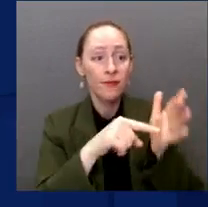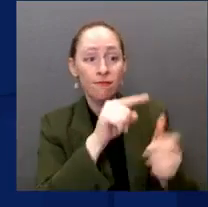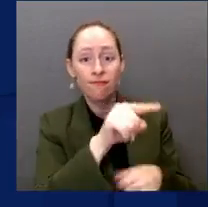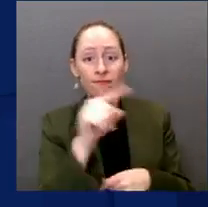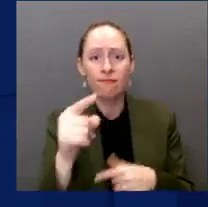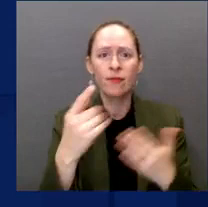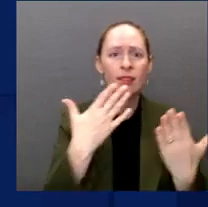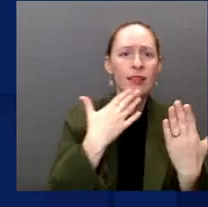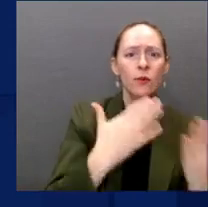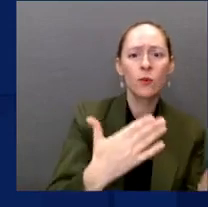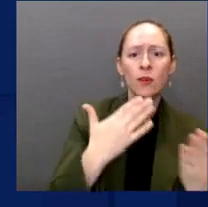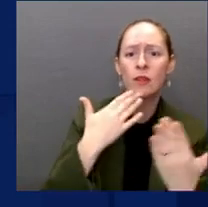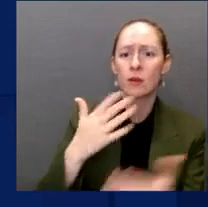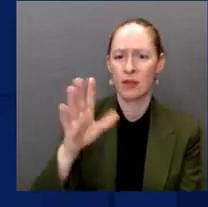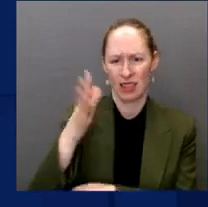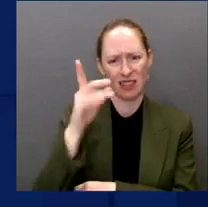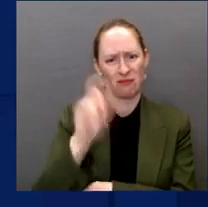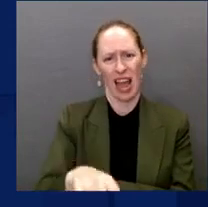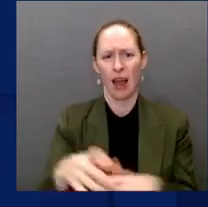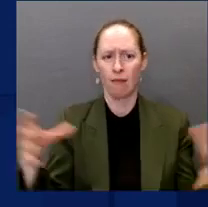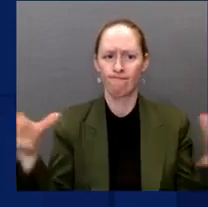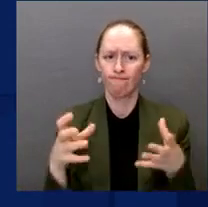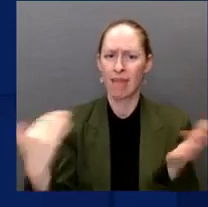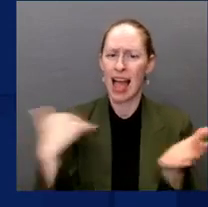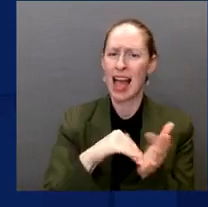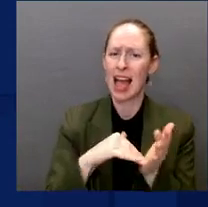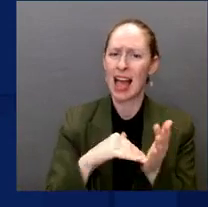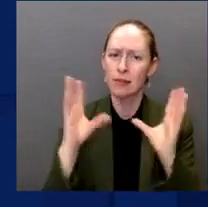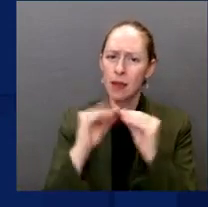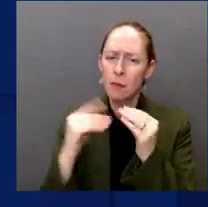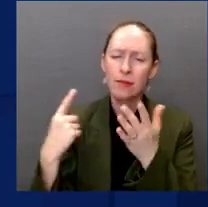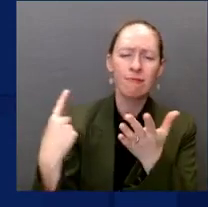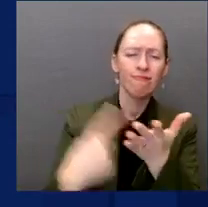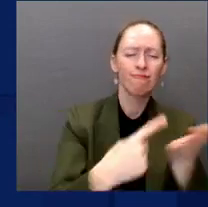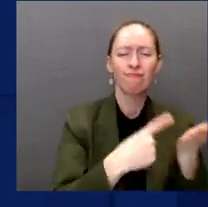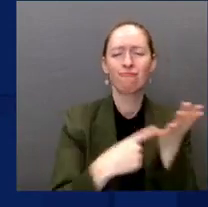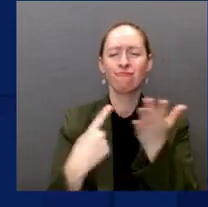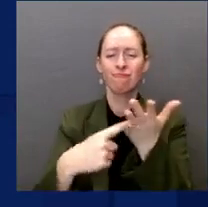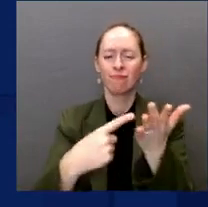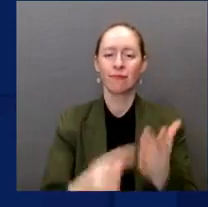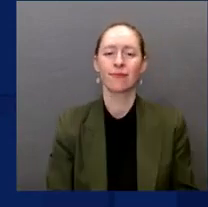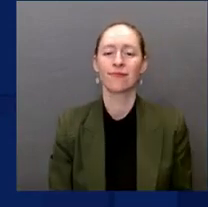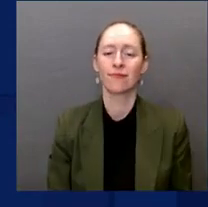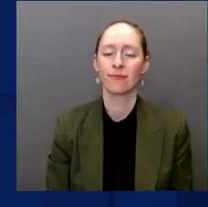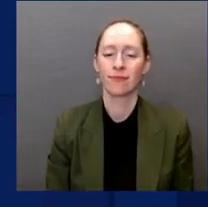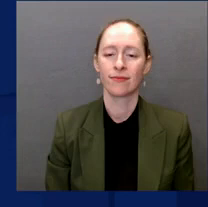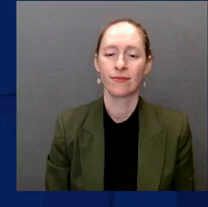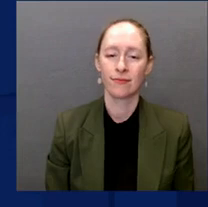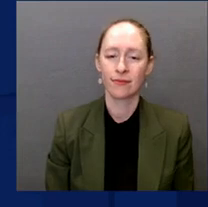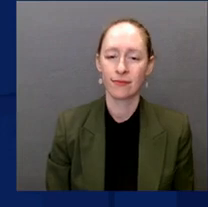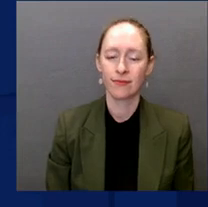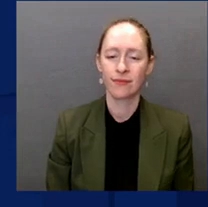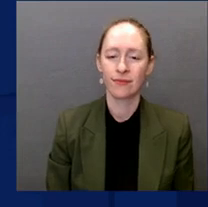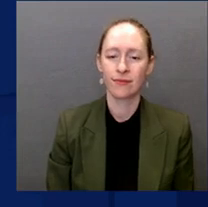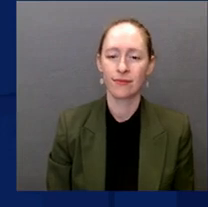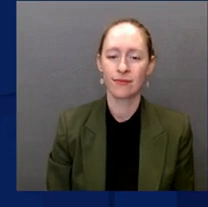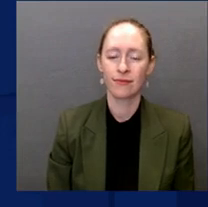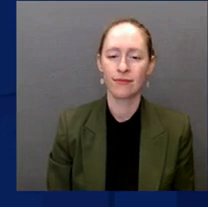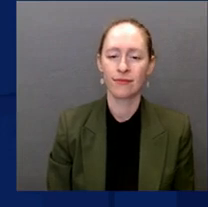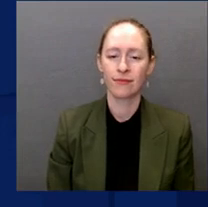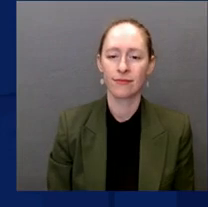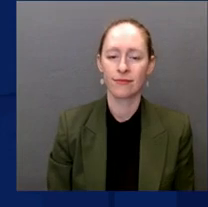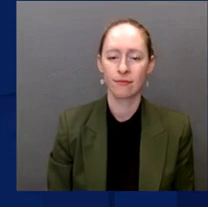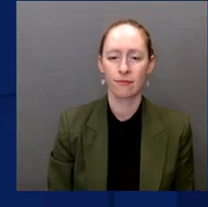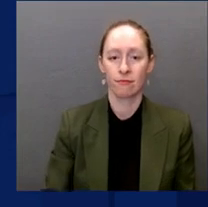possible without President Biden's call for an all-of-government effort outlined in the national strategy published yesterday. A